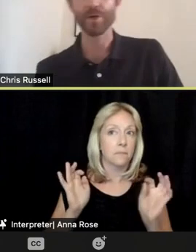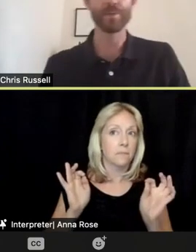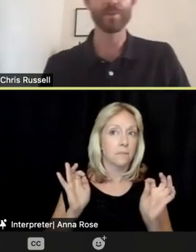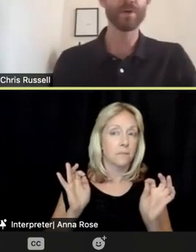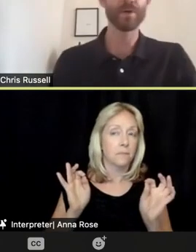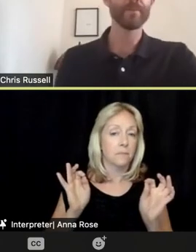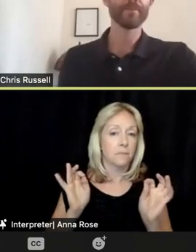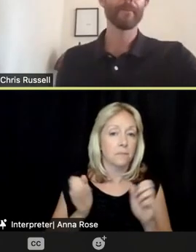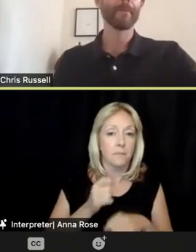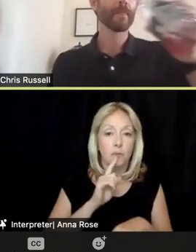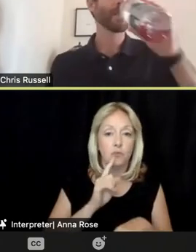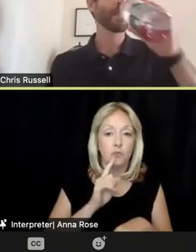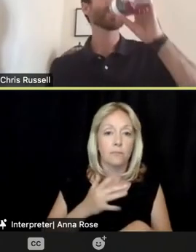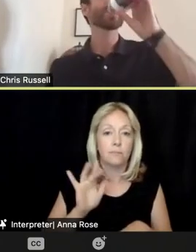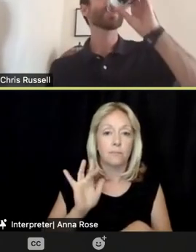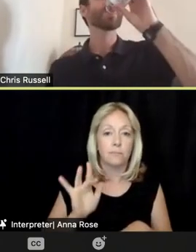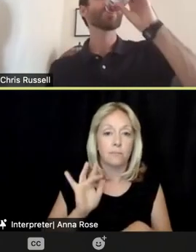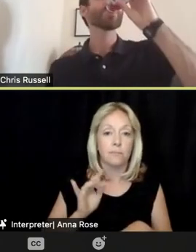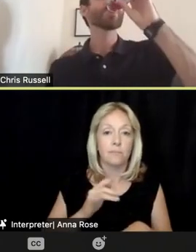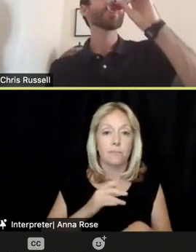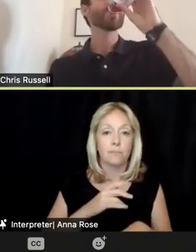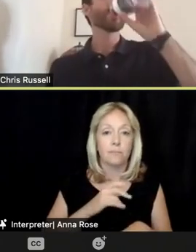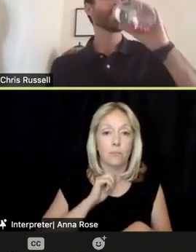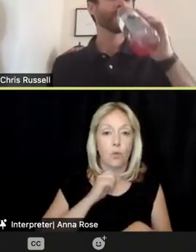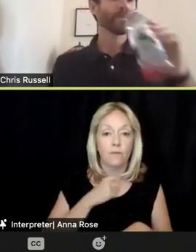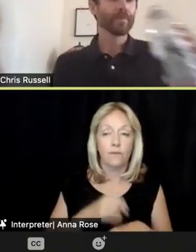Everybody make sure you're muted.